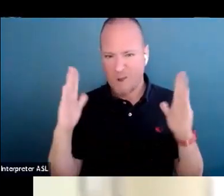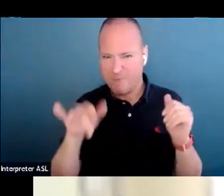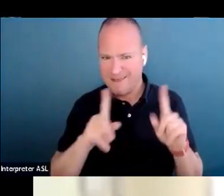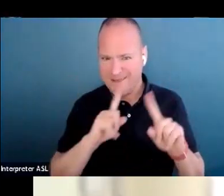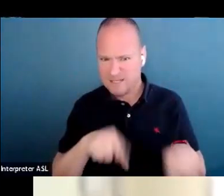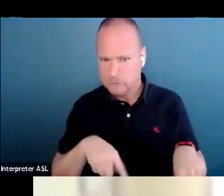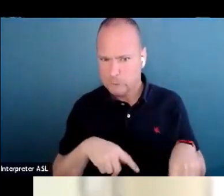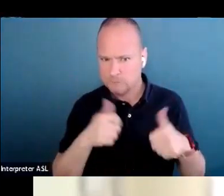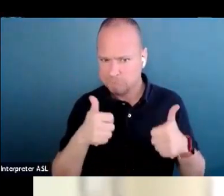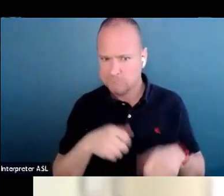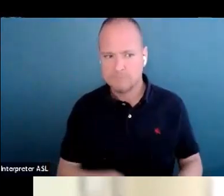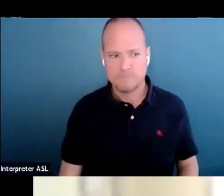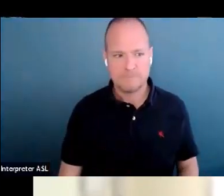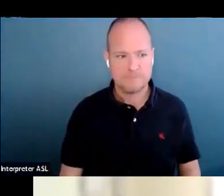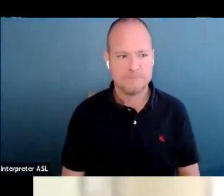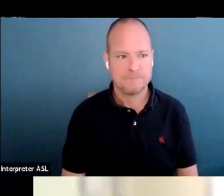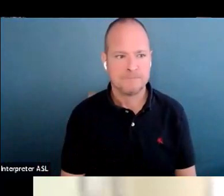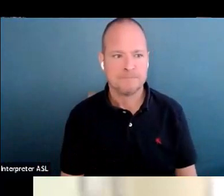that question.